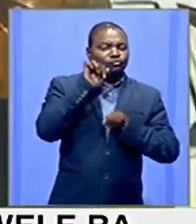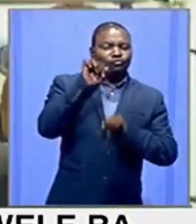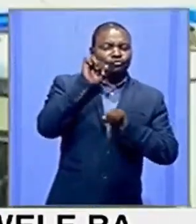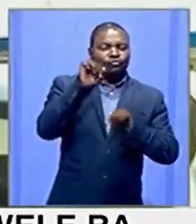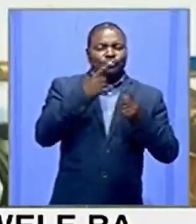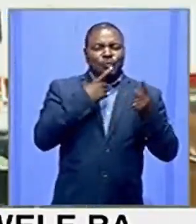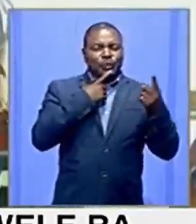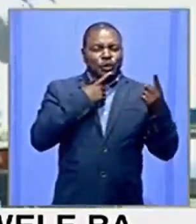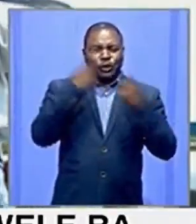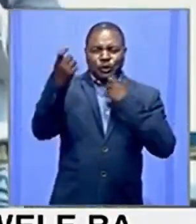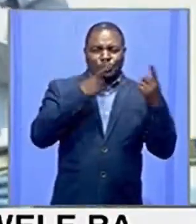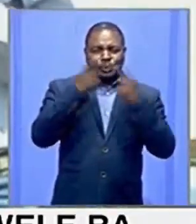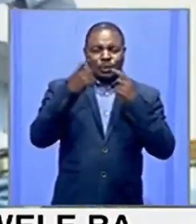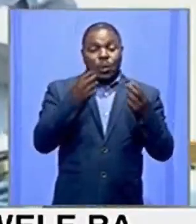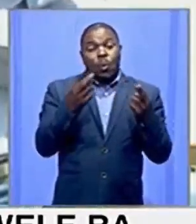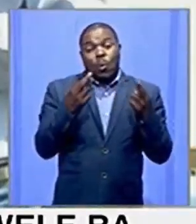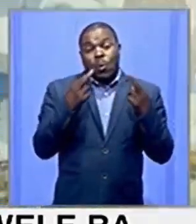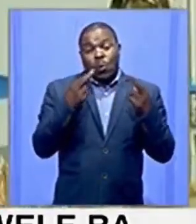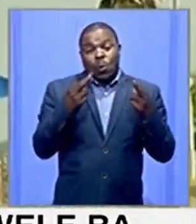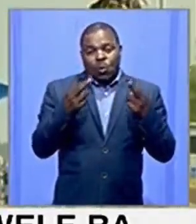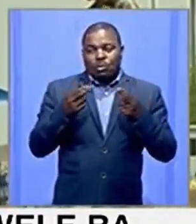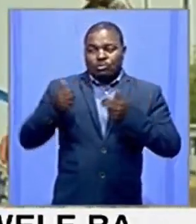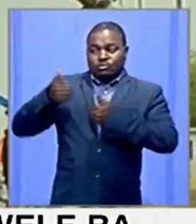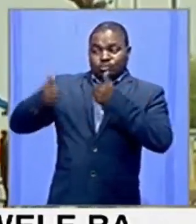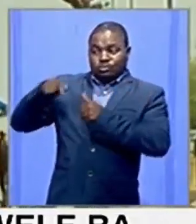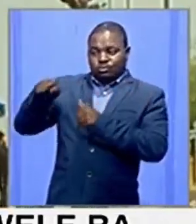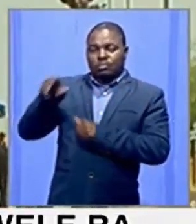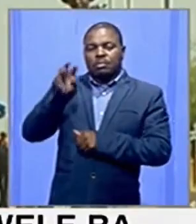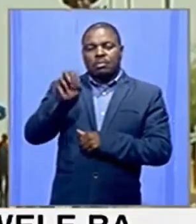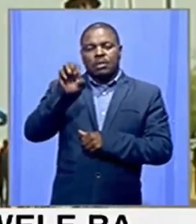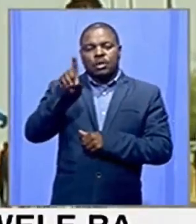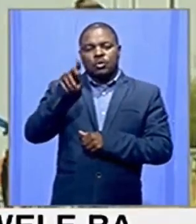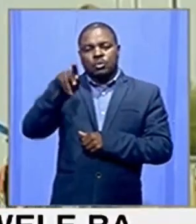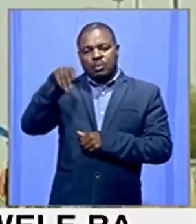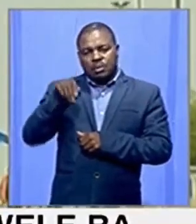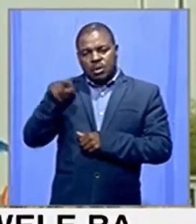ba ntšha moši ka dinko ba golofela gore balaodi ba setiši sa Medupi ba tla hwetša tharollo.